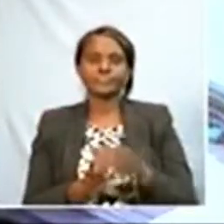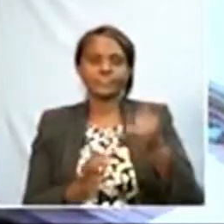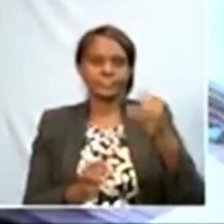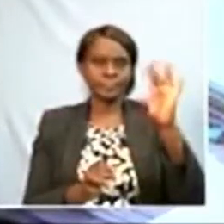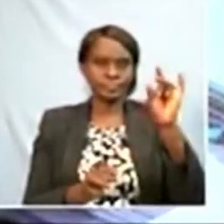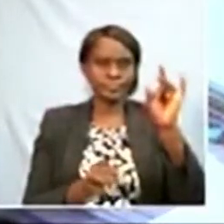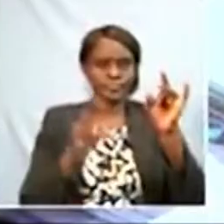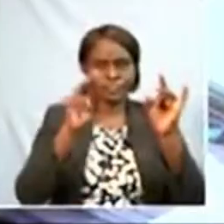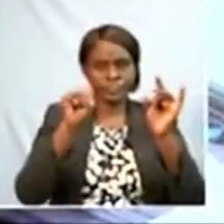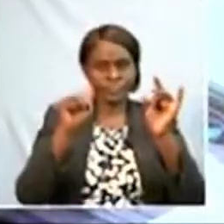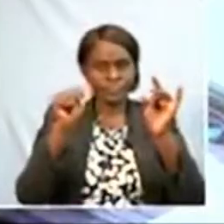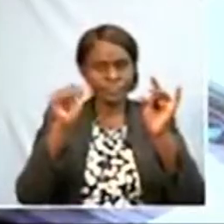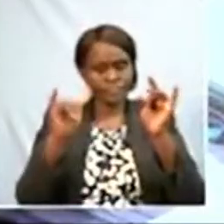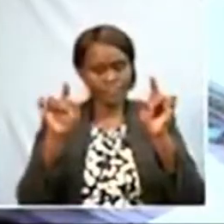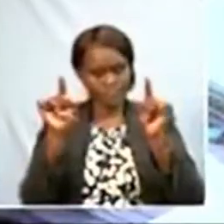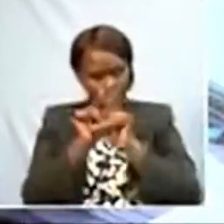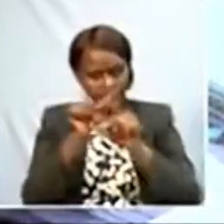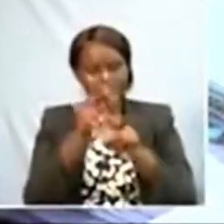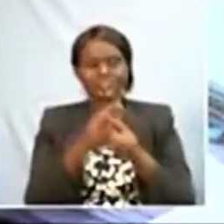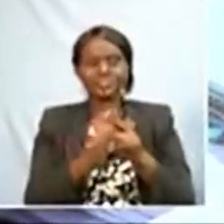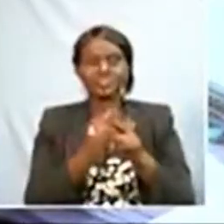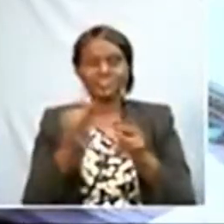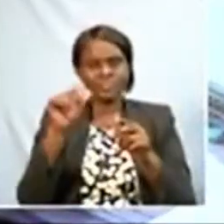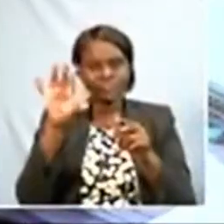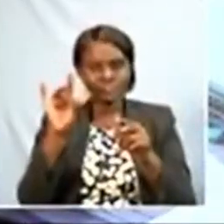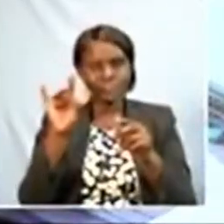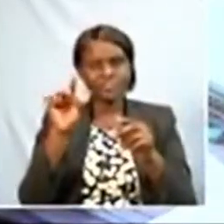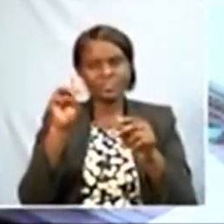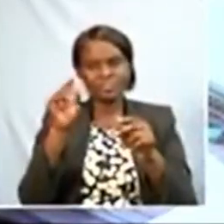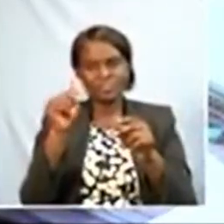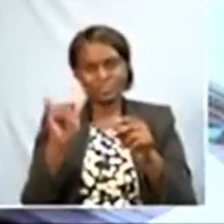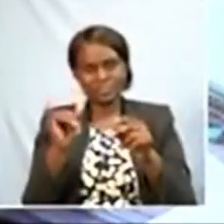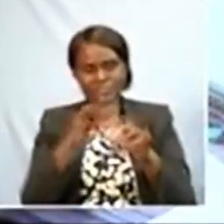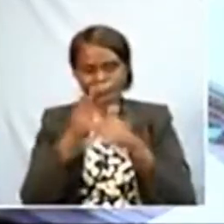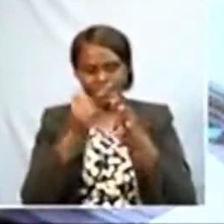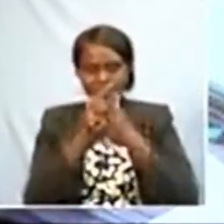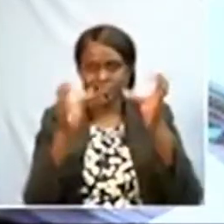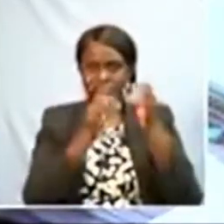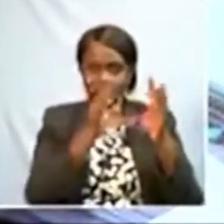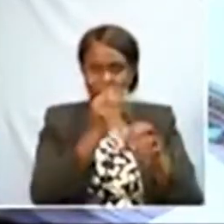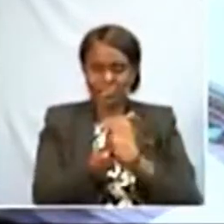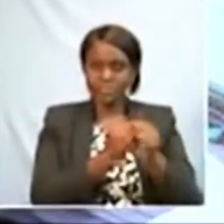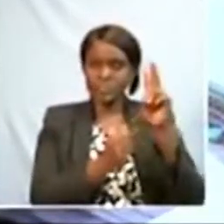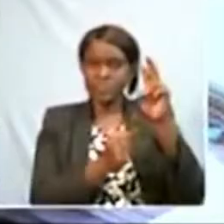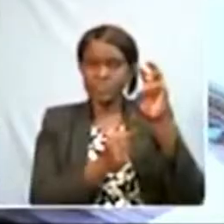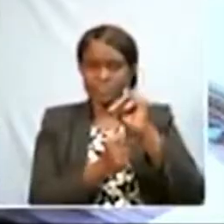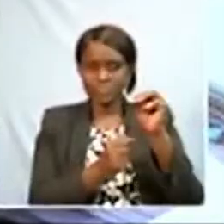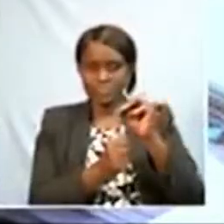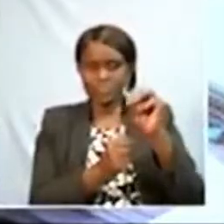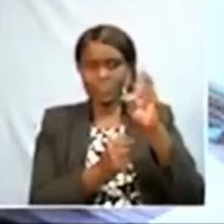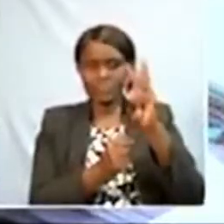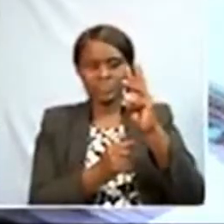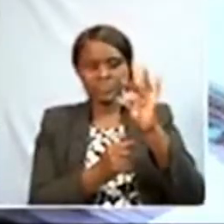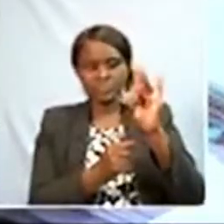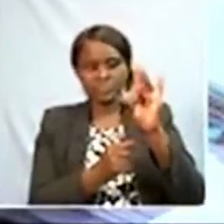18th May, same month, 18th May, all councils received